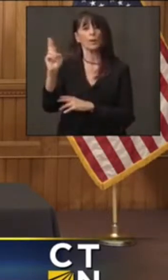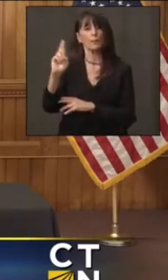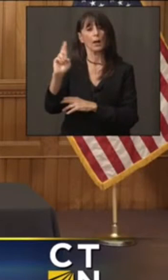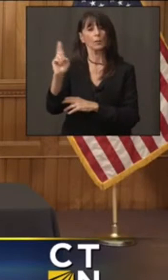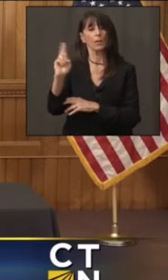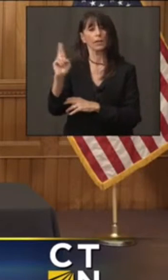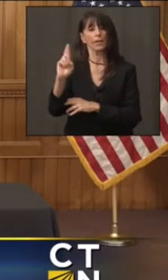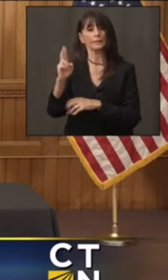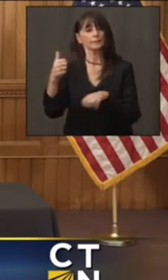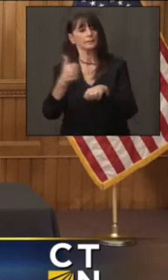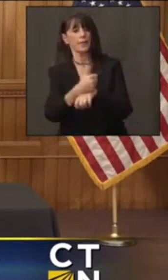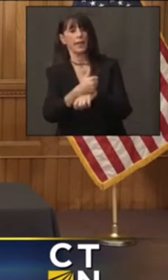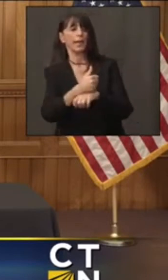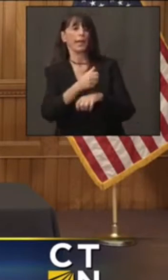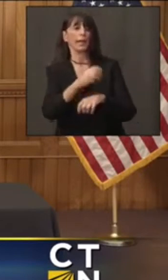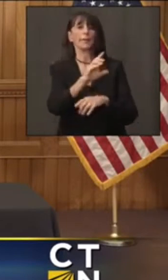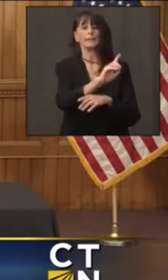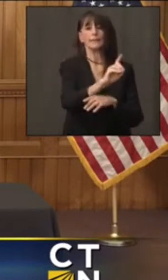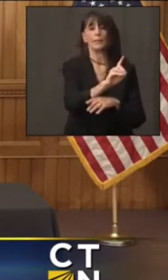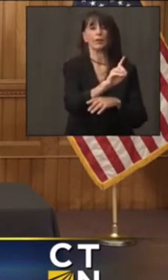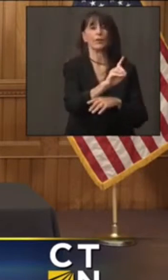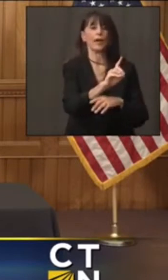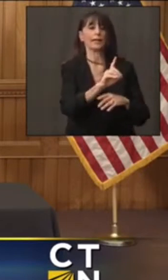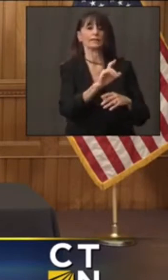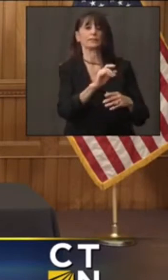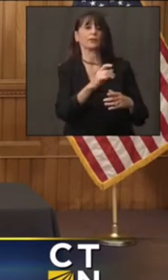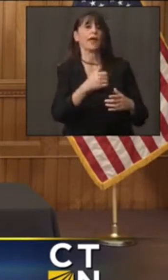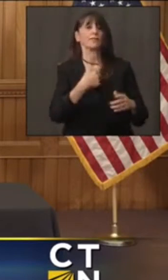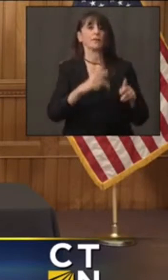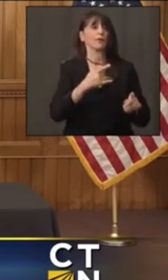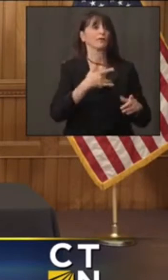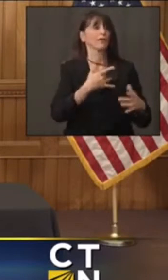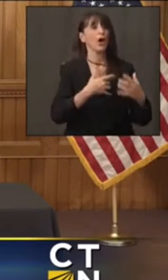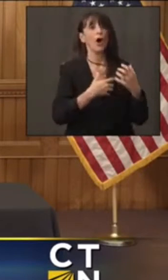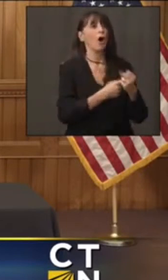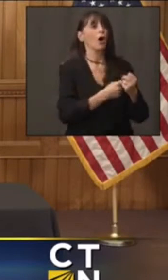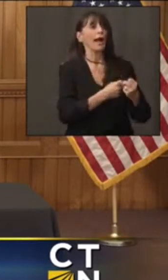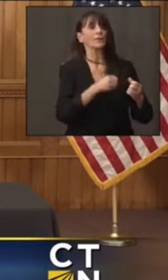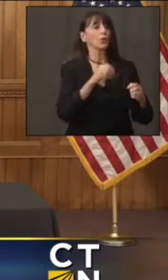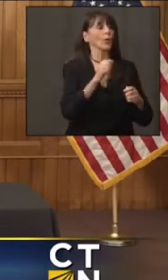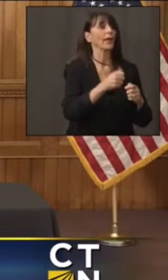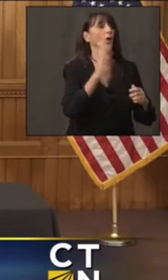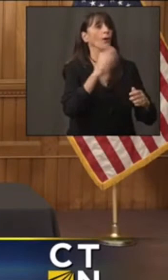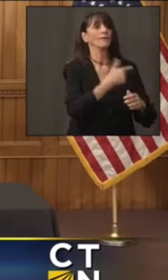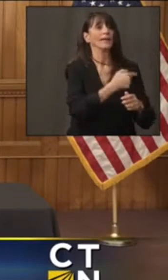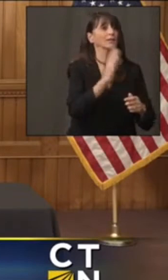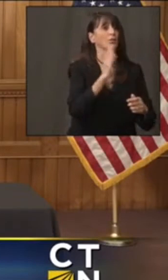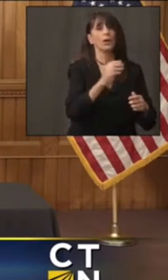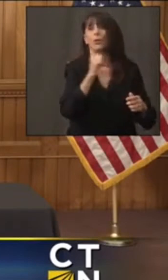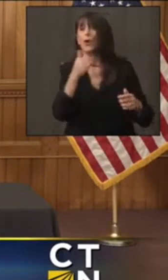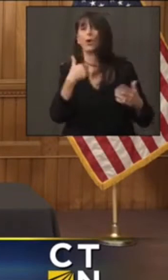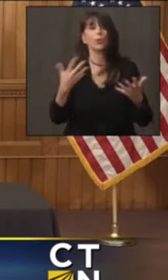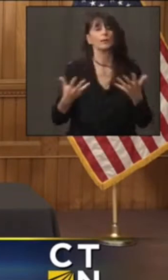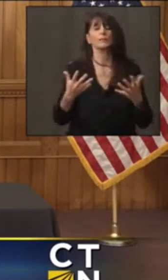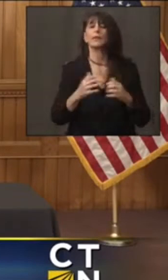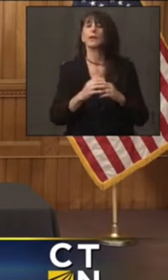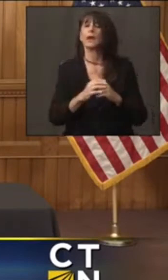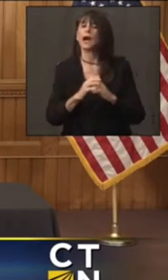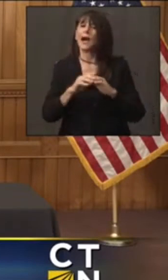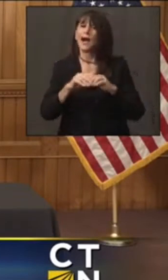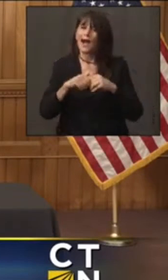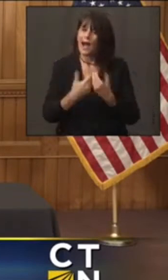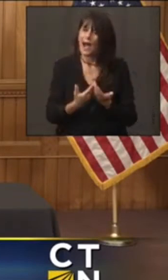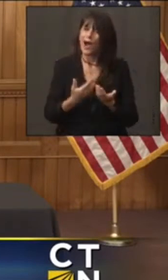the Democrats with undermining public confidence in a vaccine. But that is the backdrop. How do you convince people in Connecticut to take advantage of it,